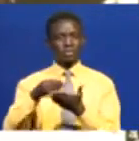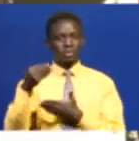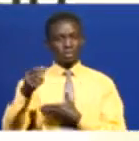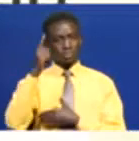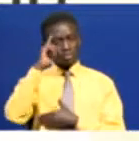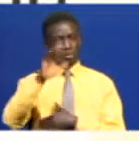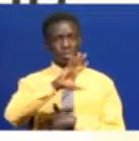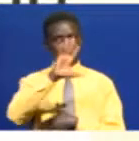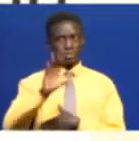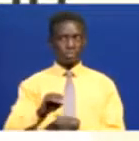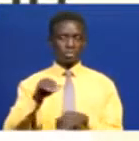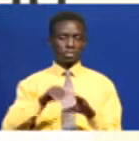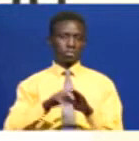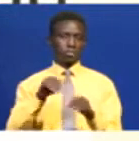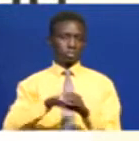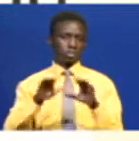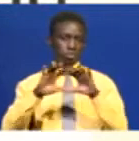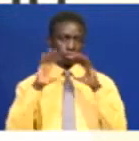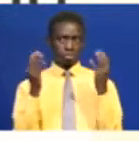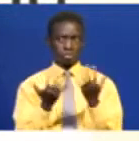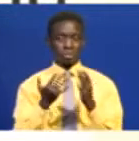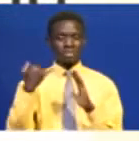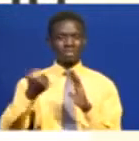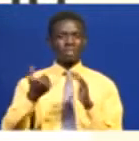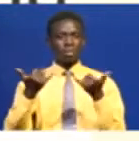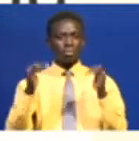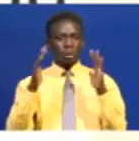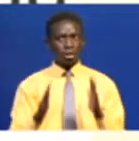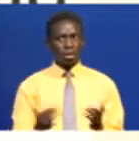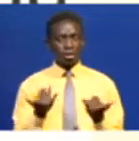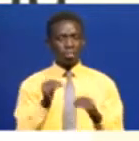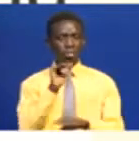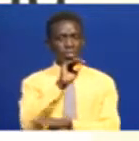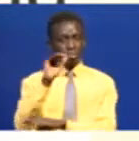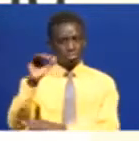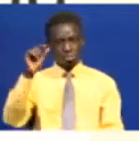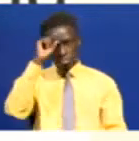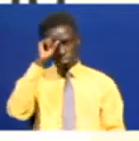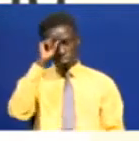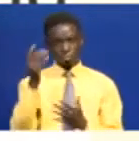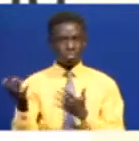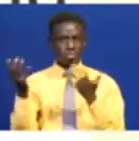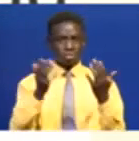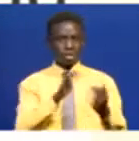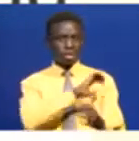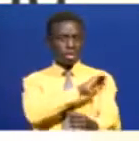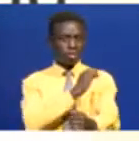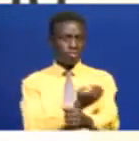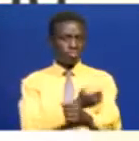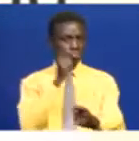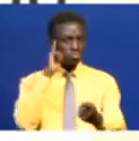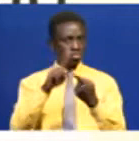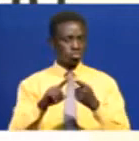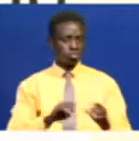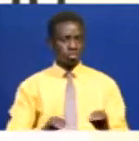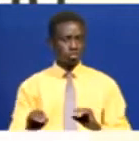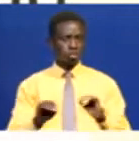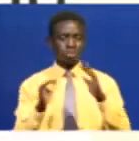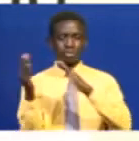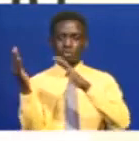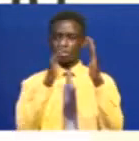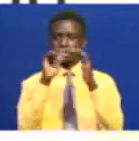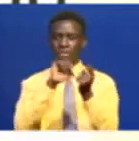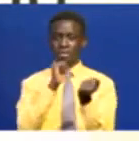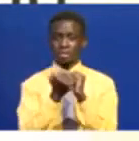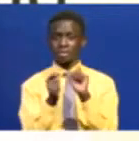World. Industry players in the livestock sector are now calling on the government to step up efforts aimed at mitigating climate change, as Kenya